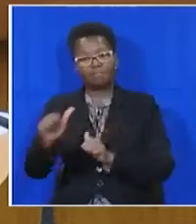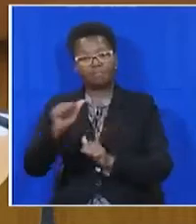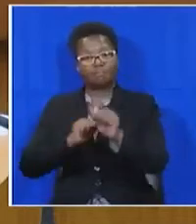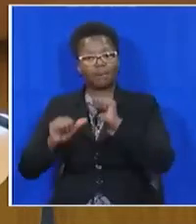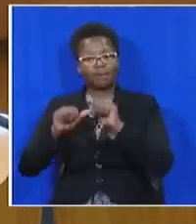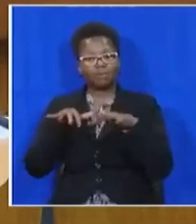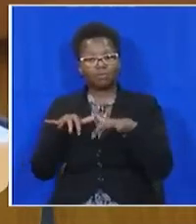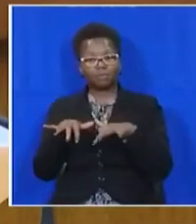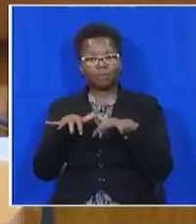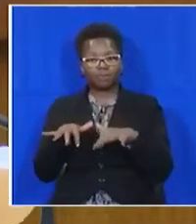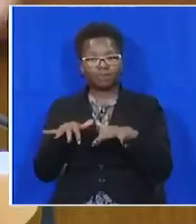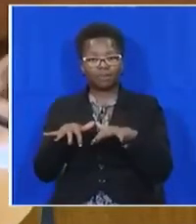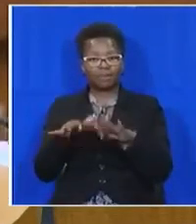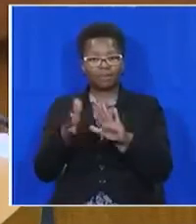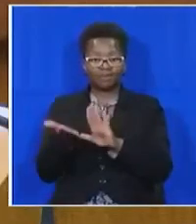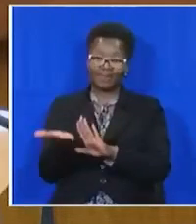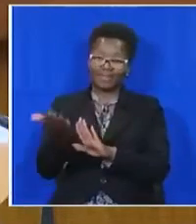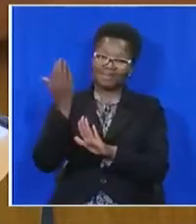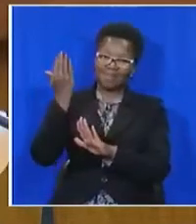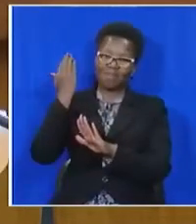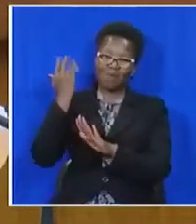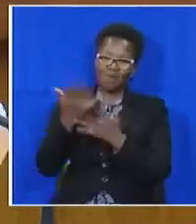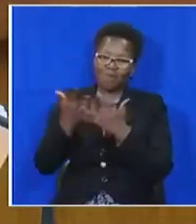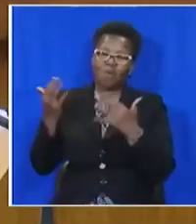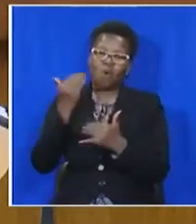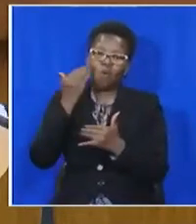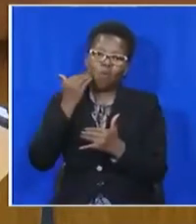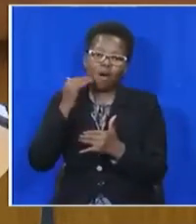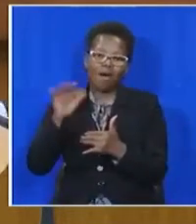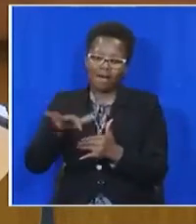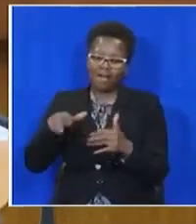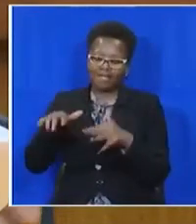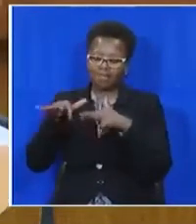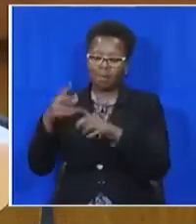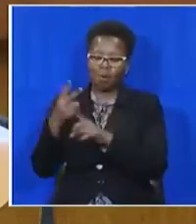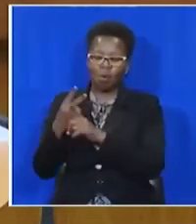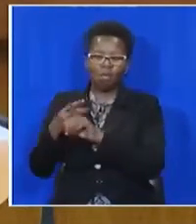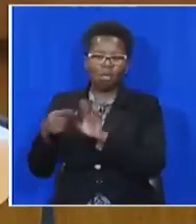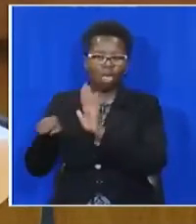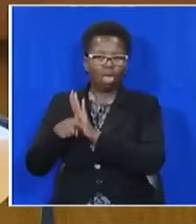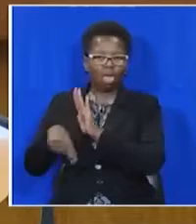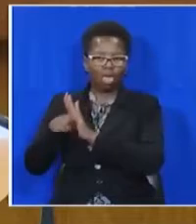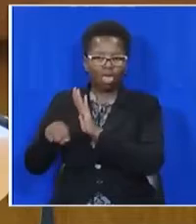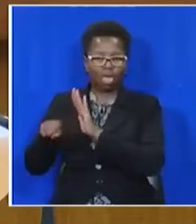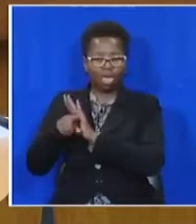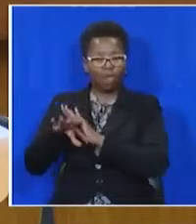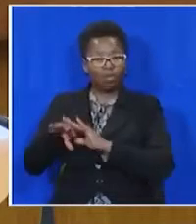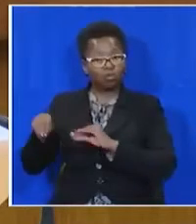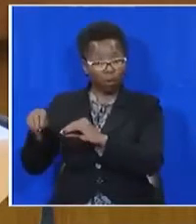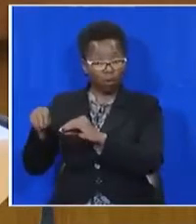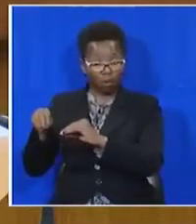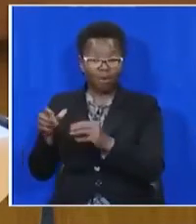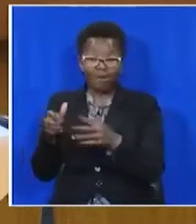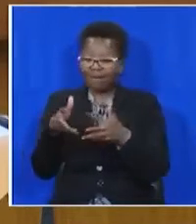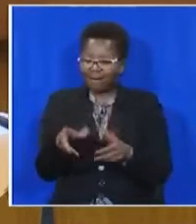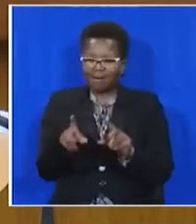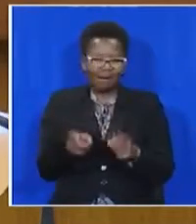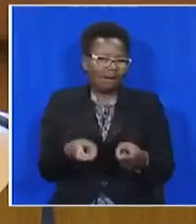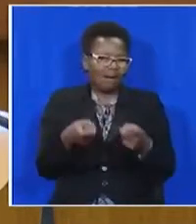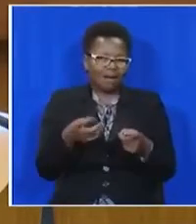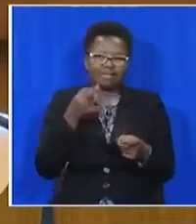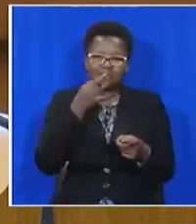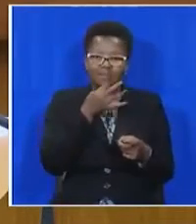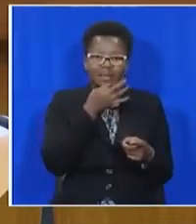Our neoliberal detractors, obviously where they sit, can never denounce the white domination of the economic